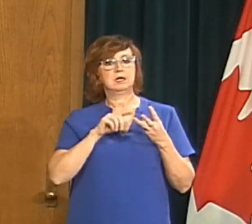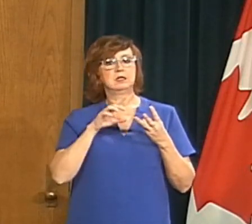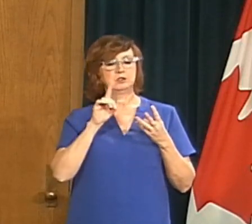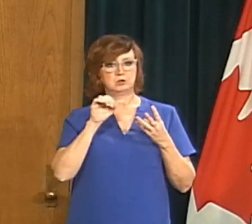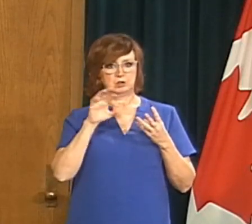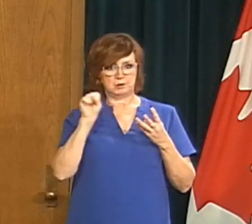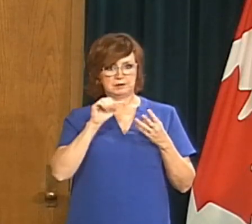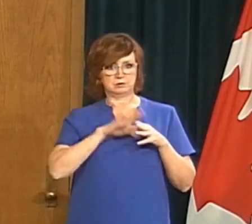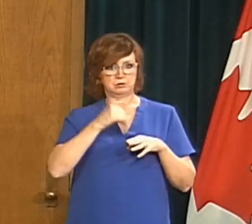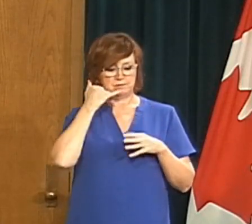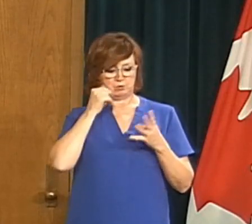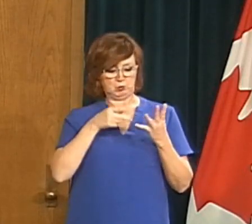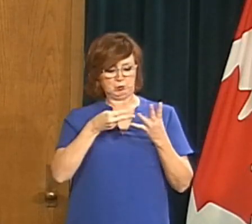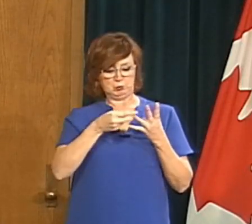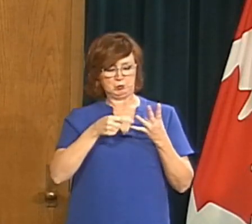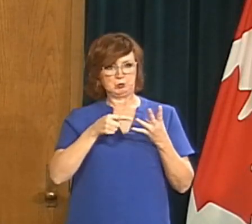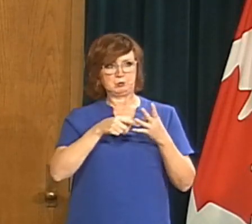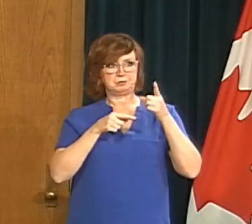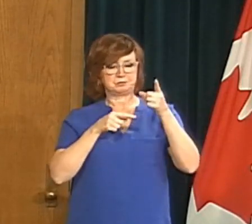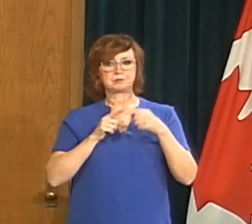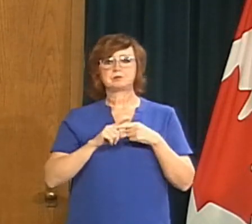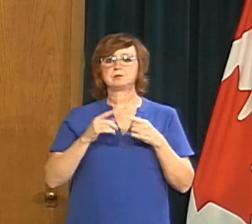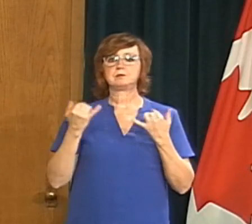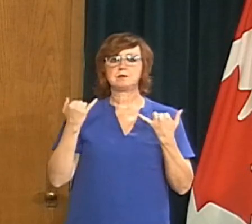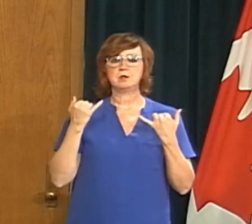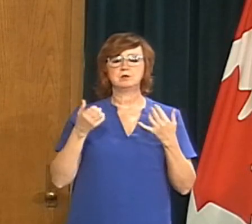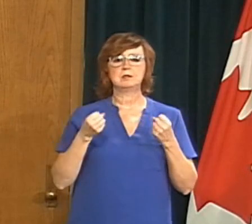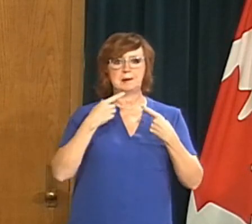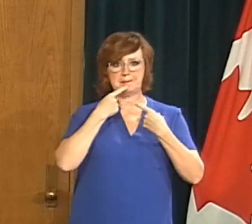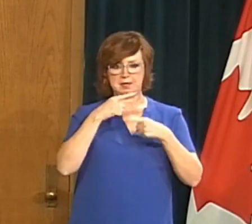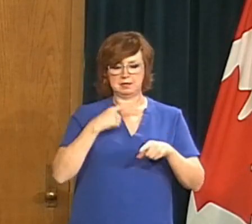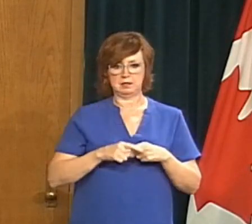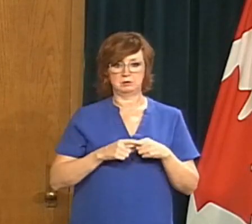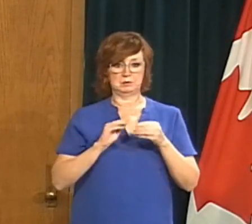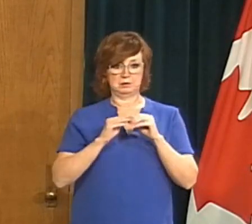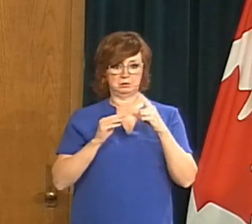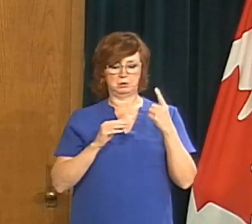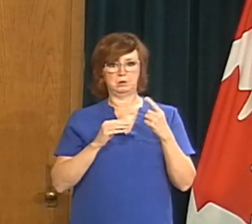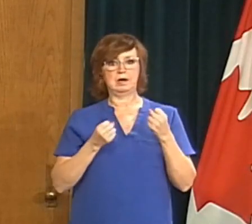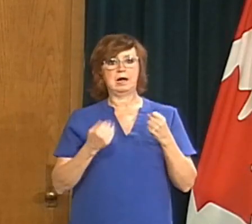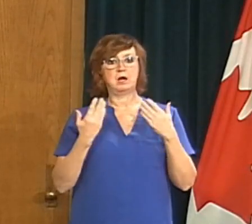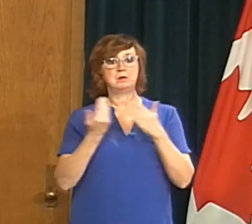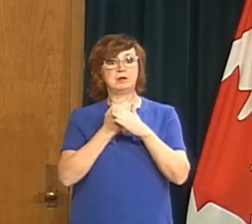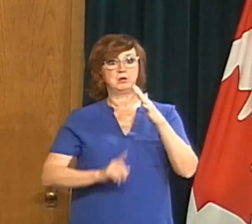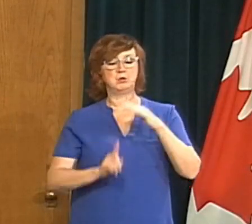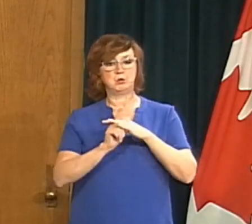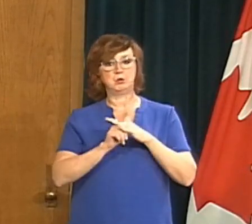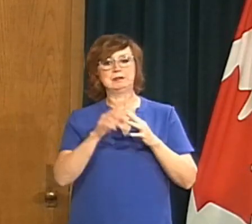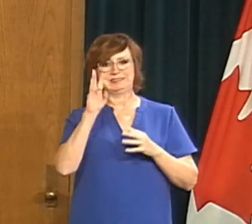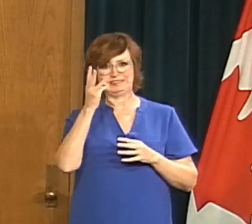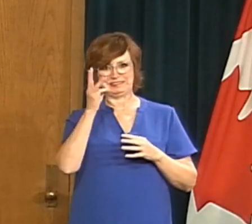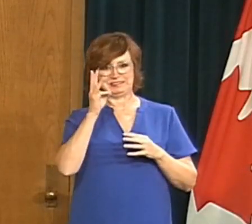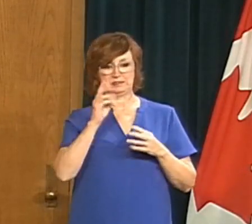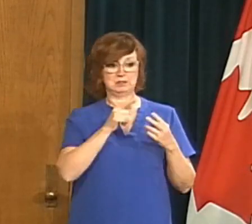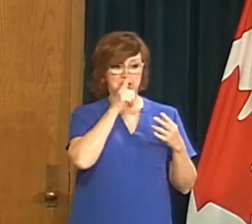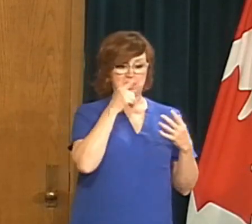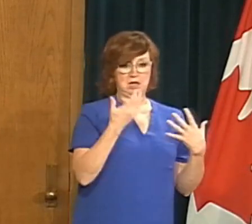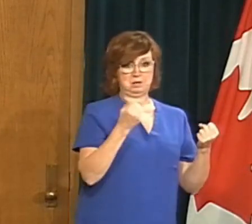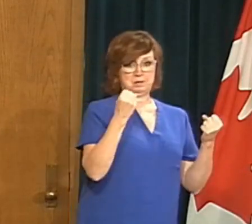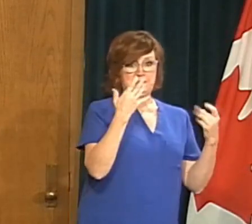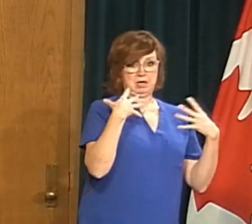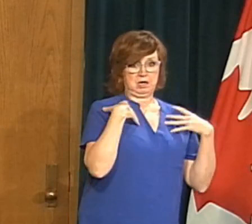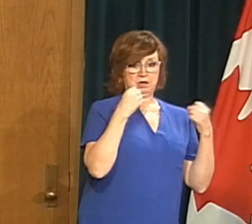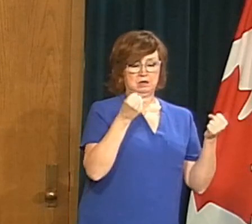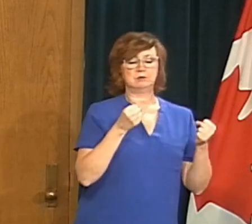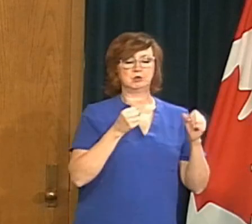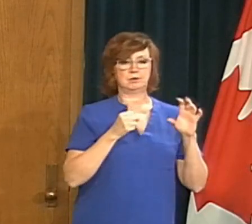different announcements. First, I'd like to announce we are reporting 6 new cases today, 4 more recoveries. So we continue